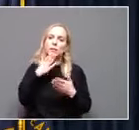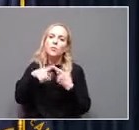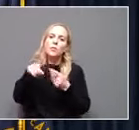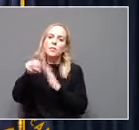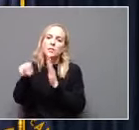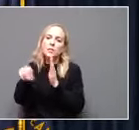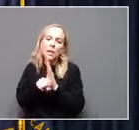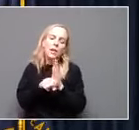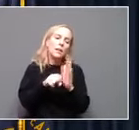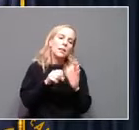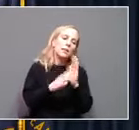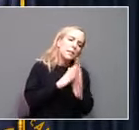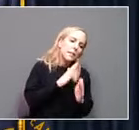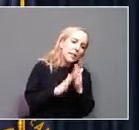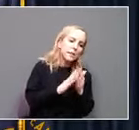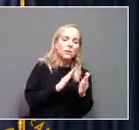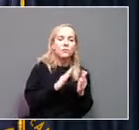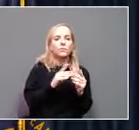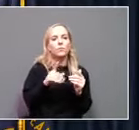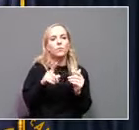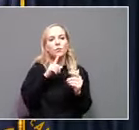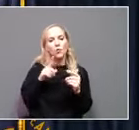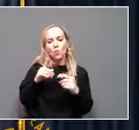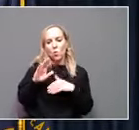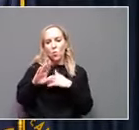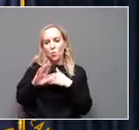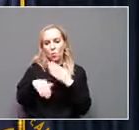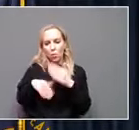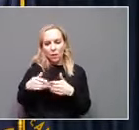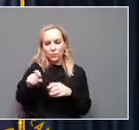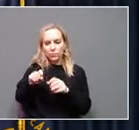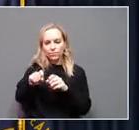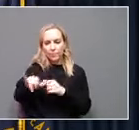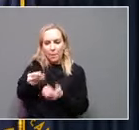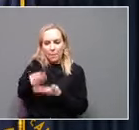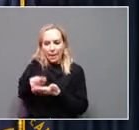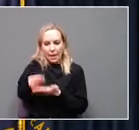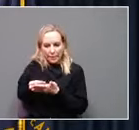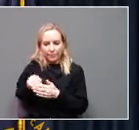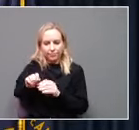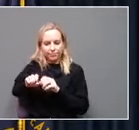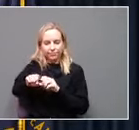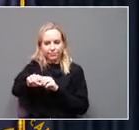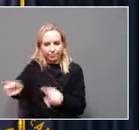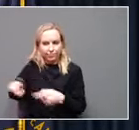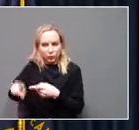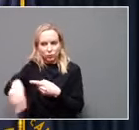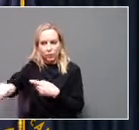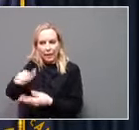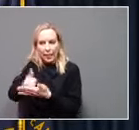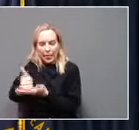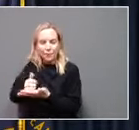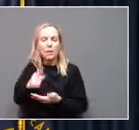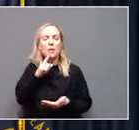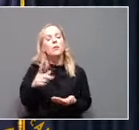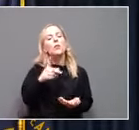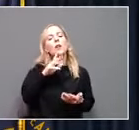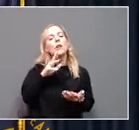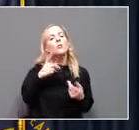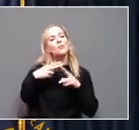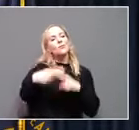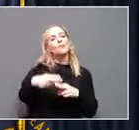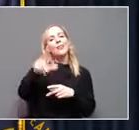that have processed these payments and helped so many. Today, I also want to highlight an event happening in Lexington